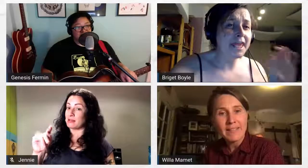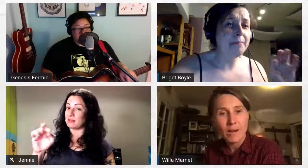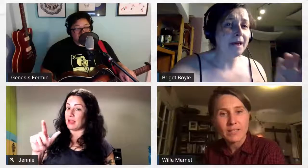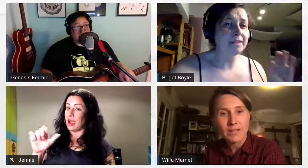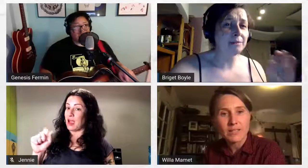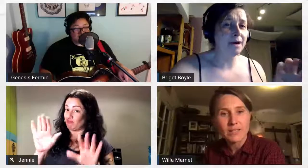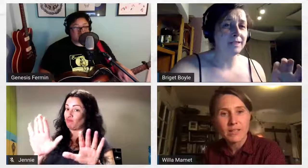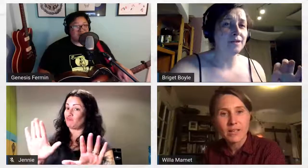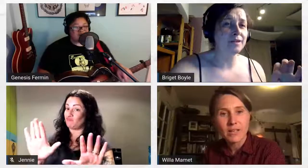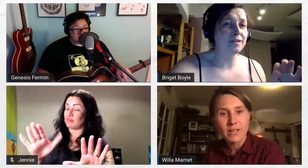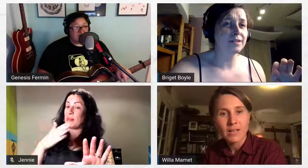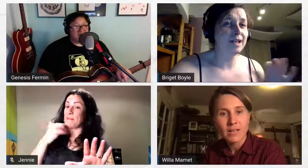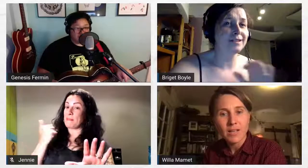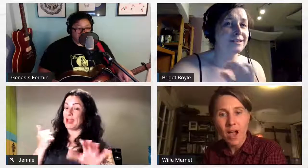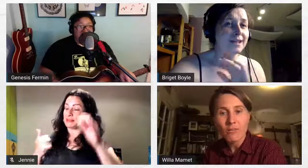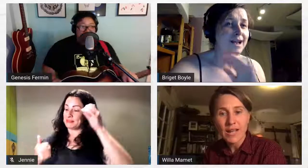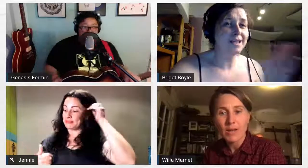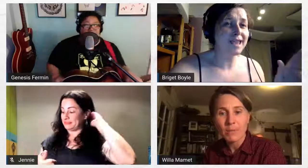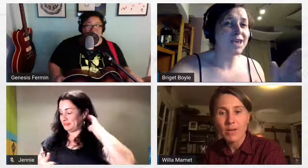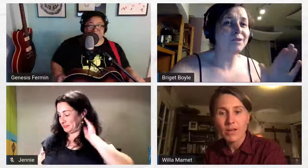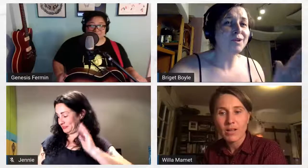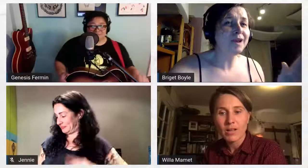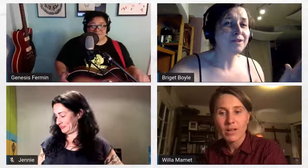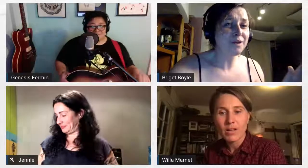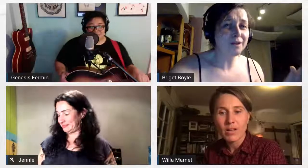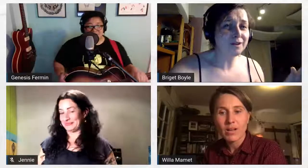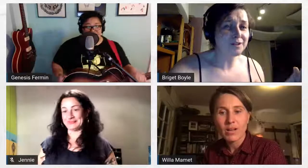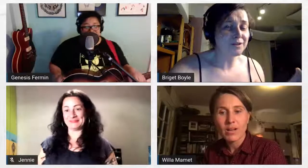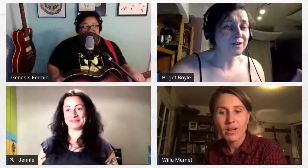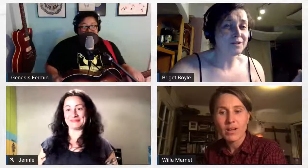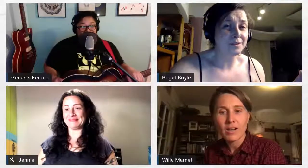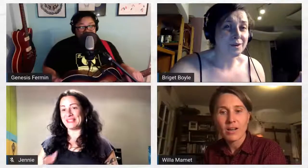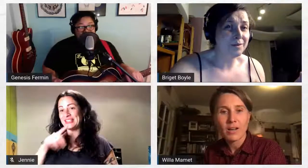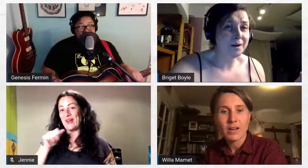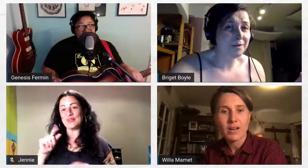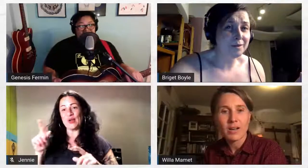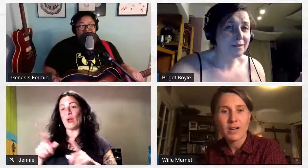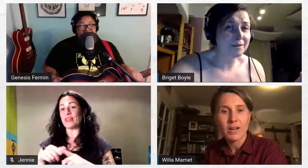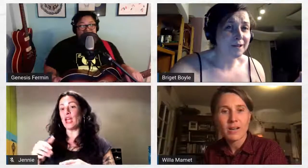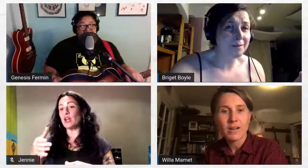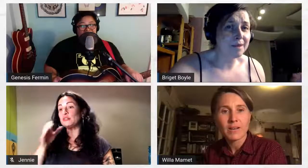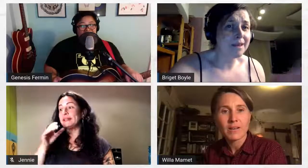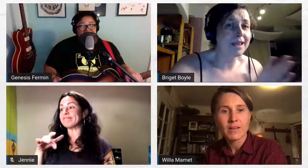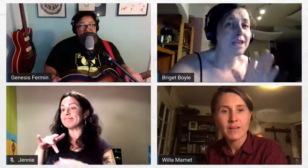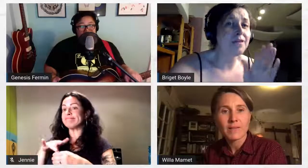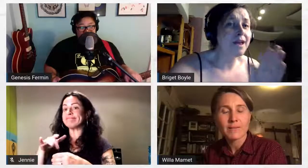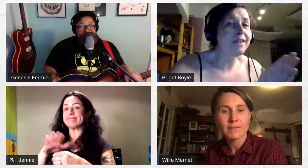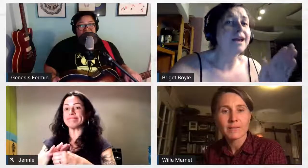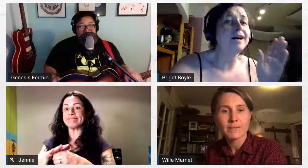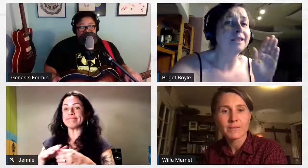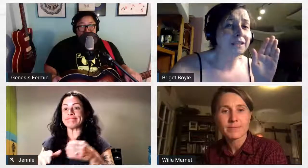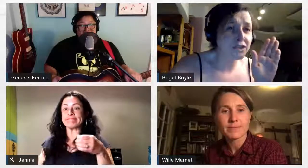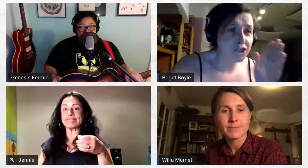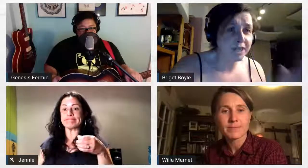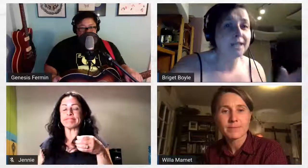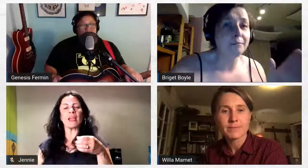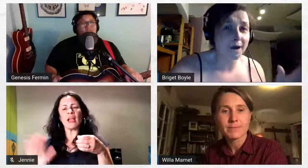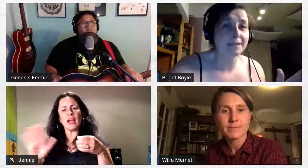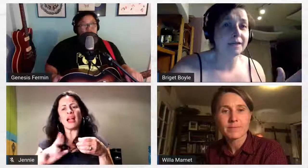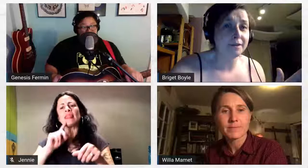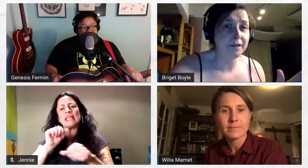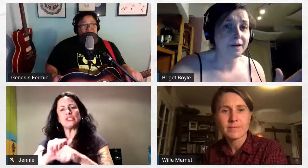never had the best mocktails. It's damn. Like, you don't have to go there and just drink a soda water with a piece of lime in it. Like, you get like a